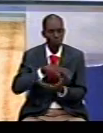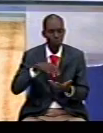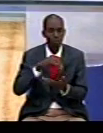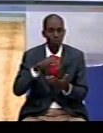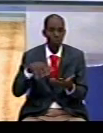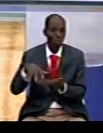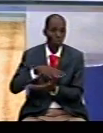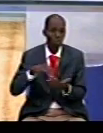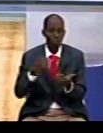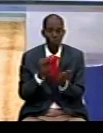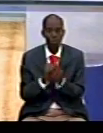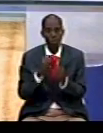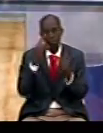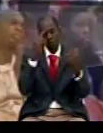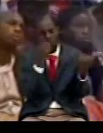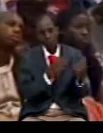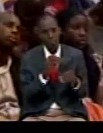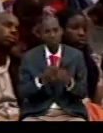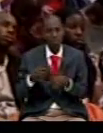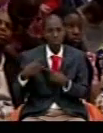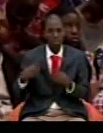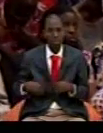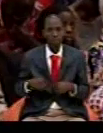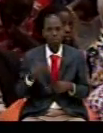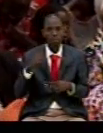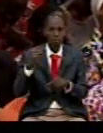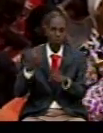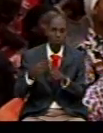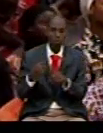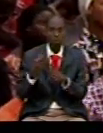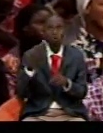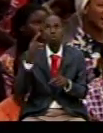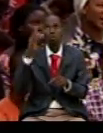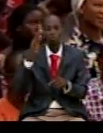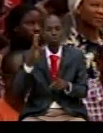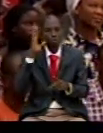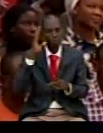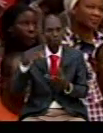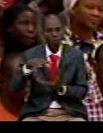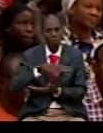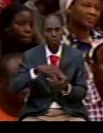heart. The word will mix with faith in your heart.